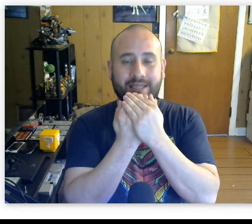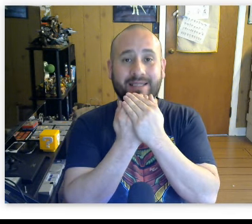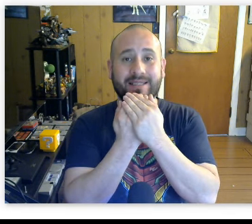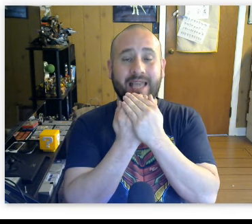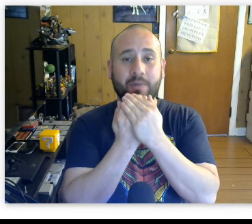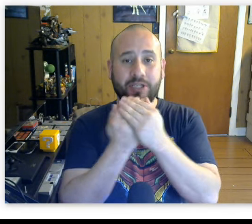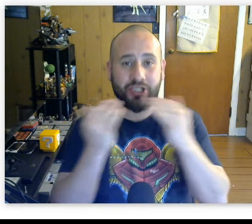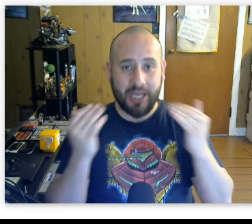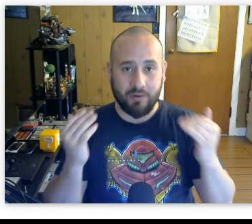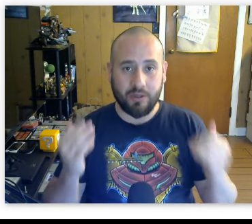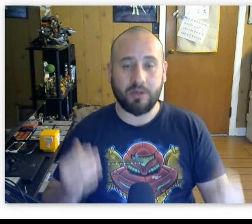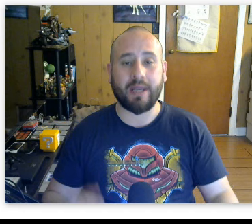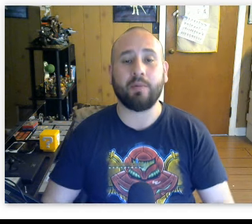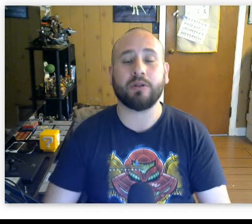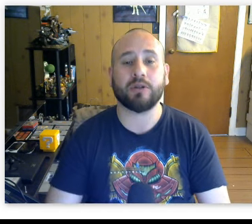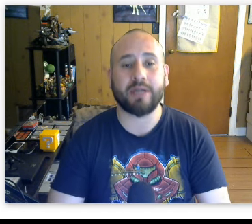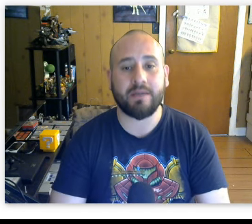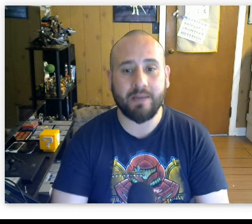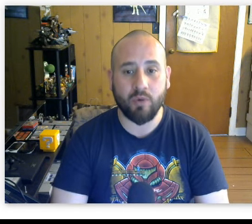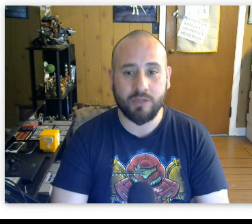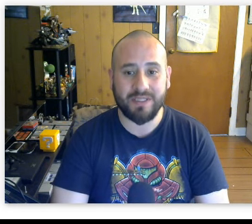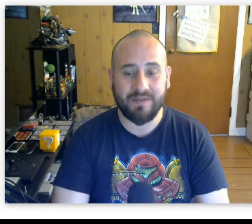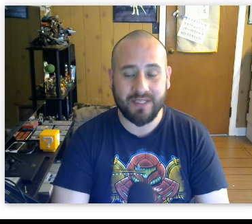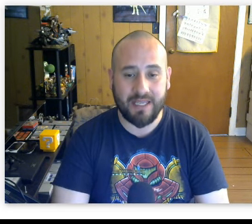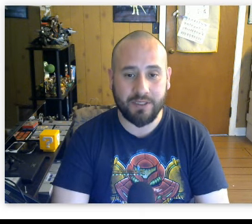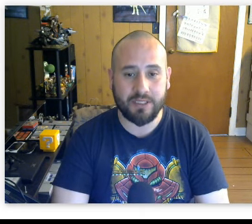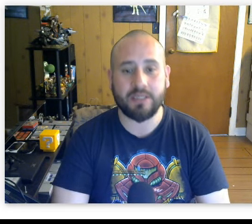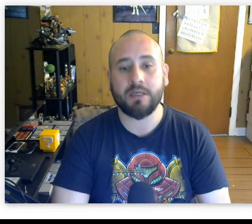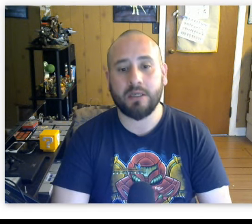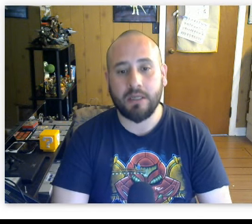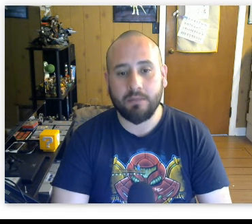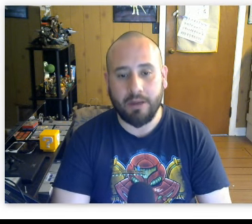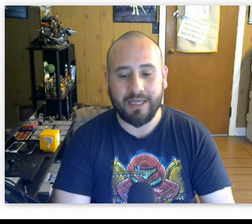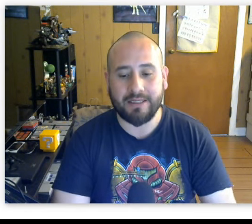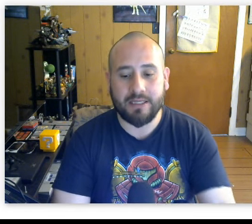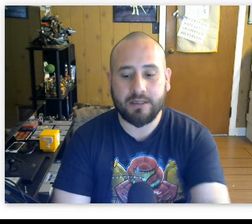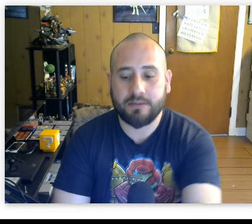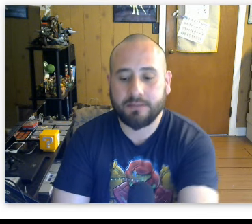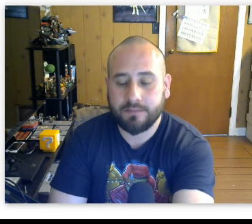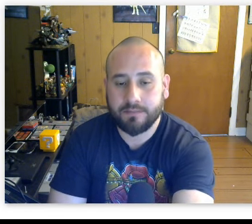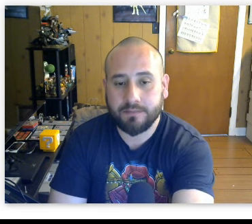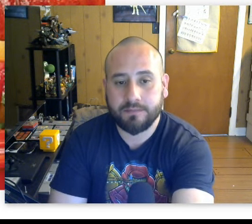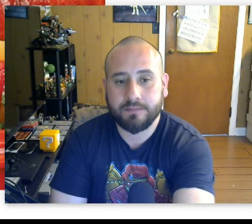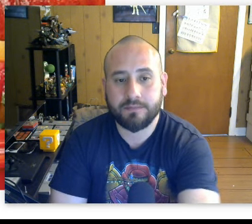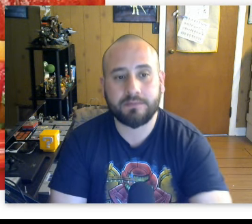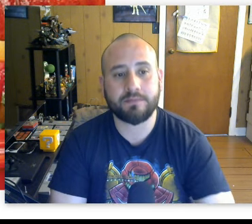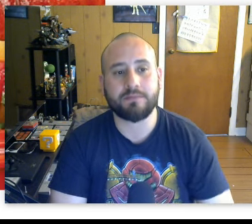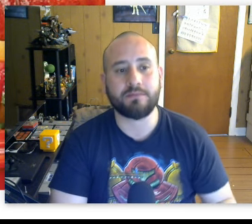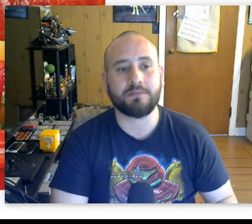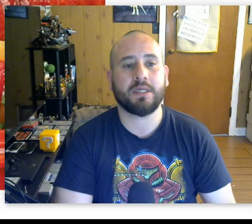sandwich. And this is sandwich in general, okay? We'll learn how to make more specific sandwiches probably next lesson.